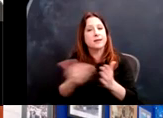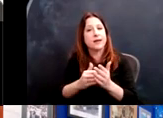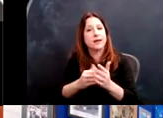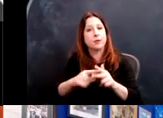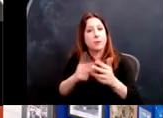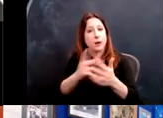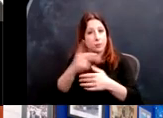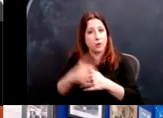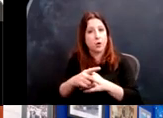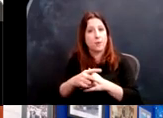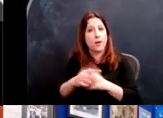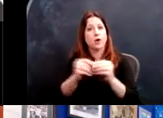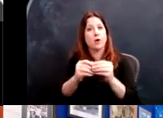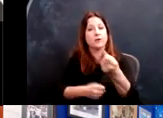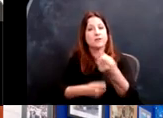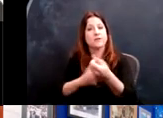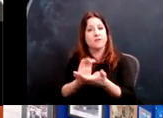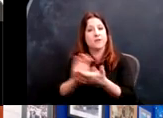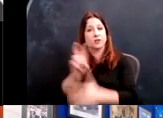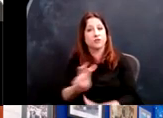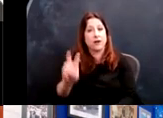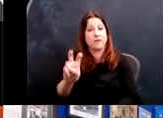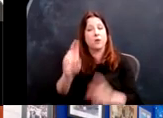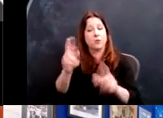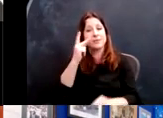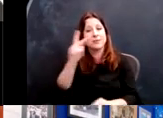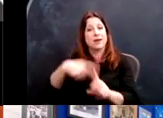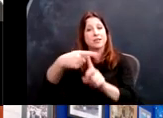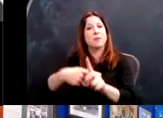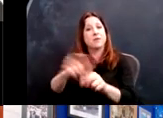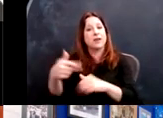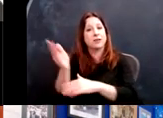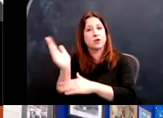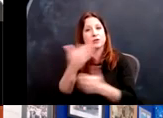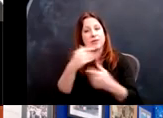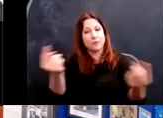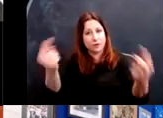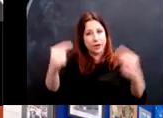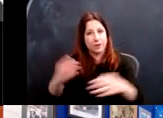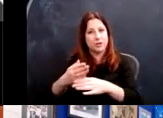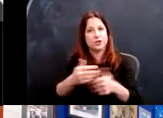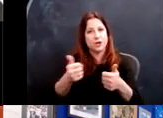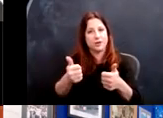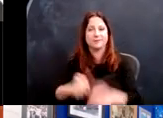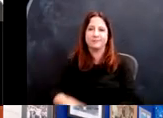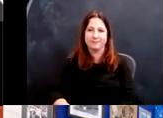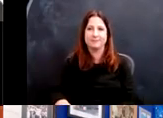see you again, hopefully in a month, for our next talk. So thank you so much for being here and for sharing this with us.